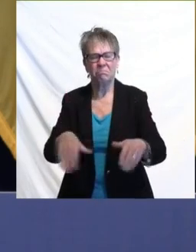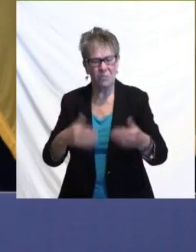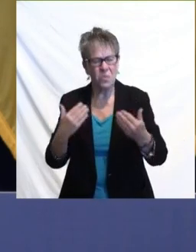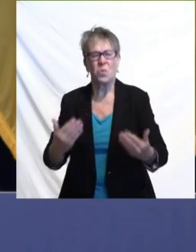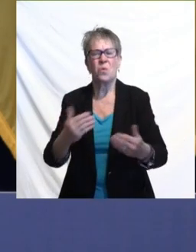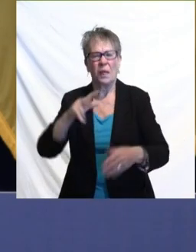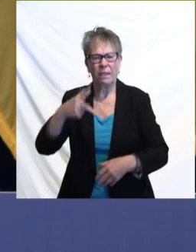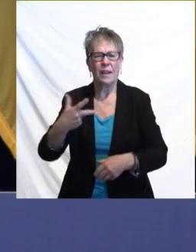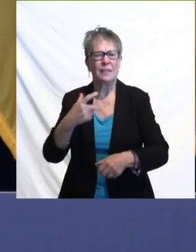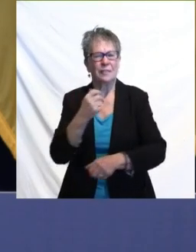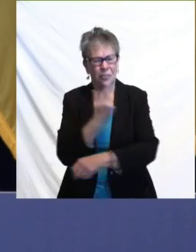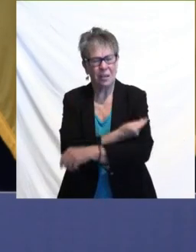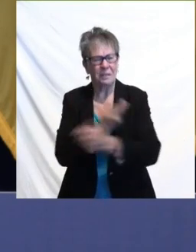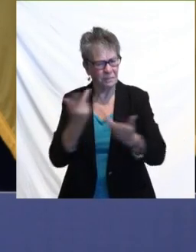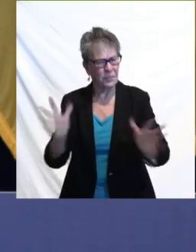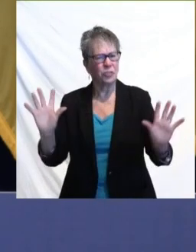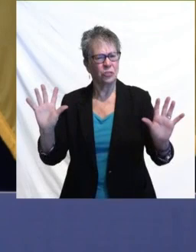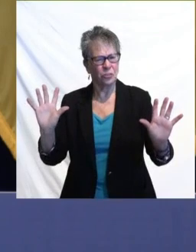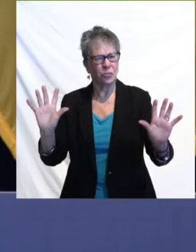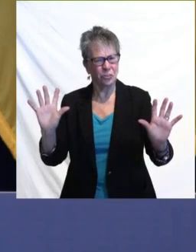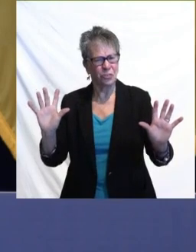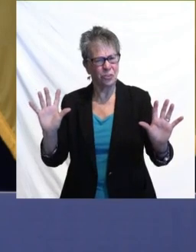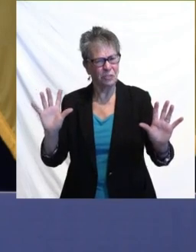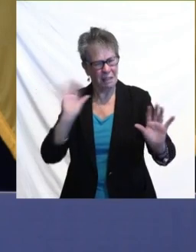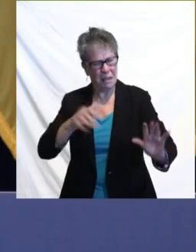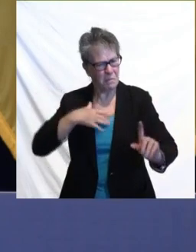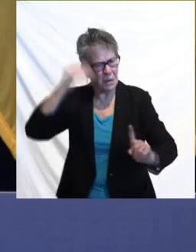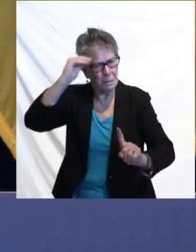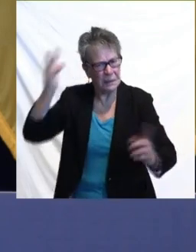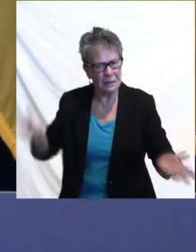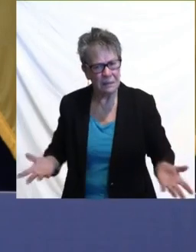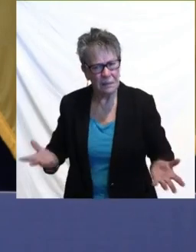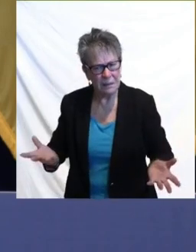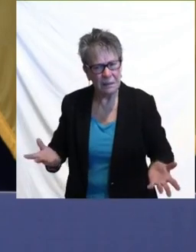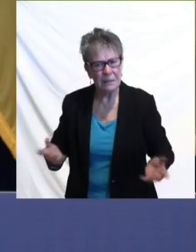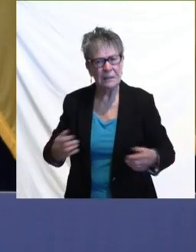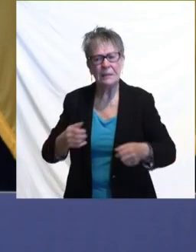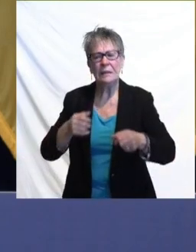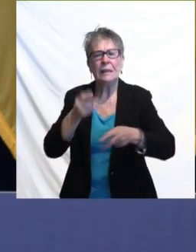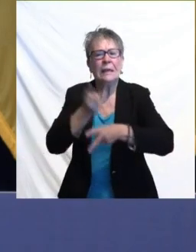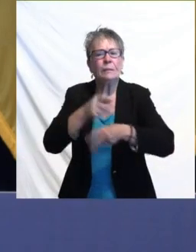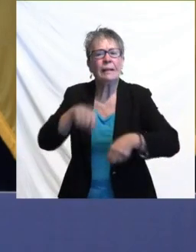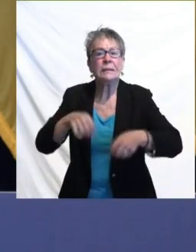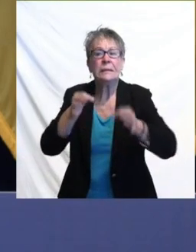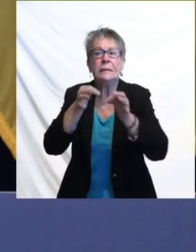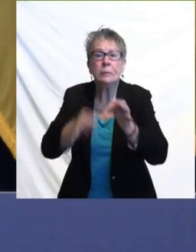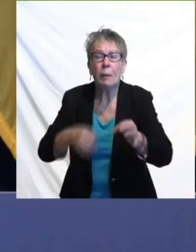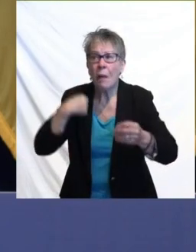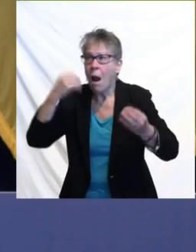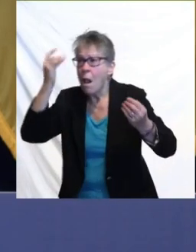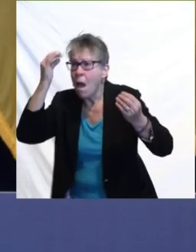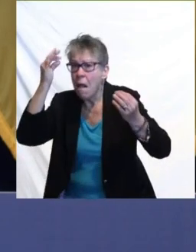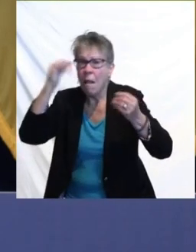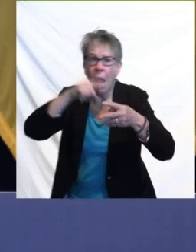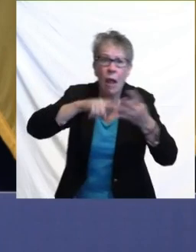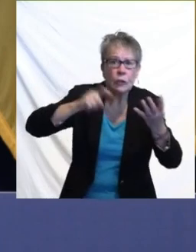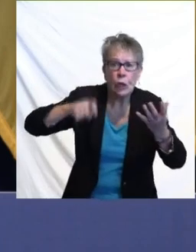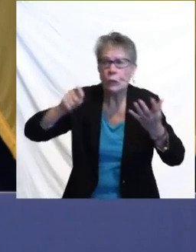opinion, I think we're all of the opinion, we want to make this as simple as possible. And the key is, with, now Thanksgiving is